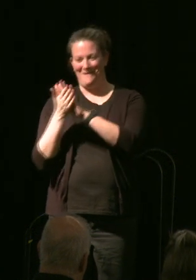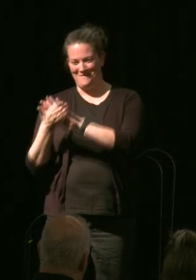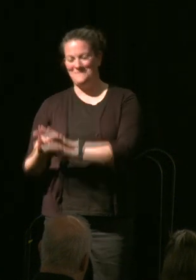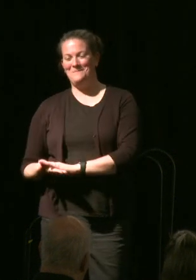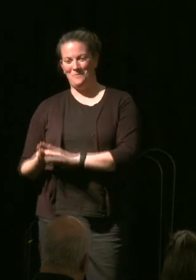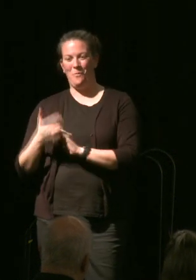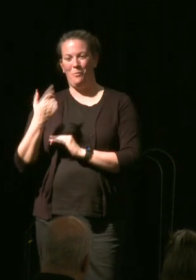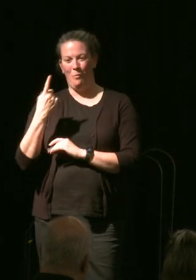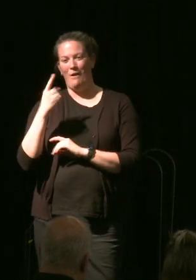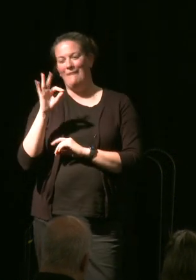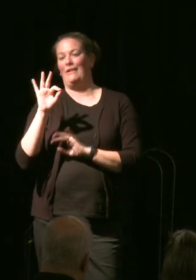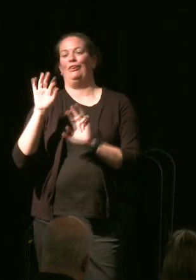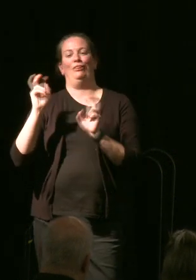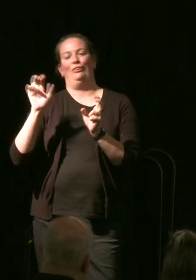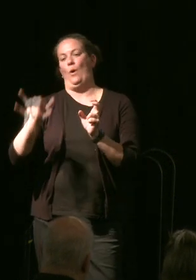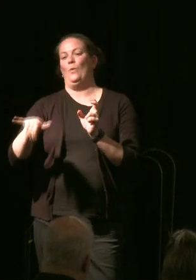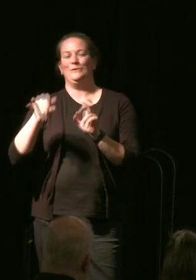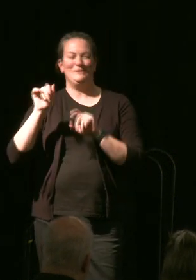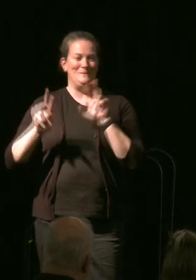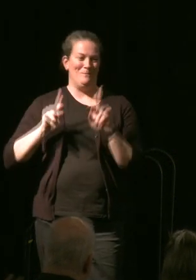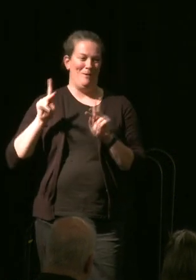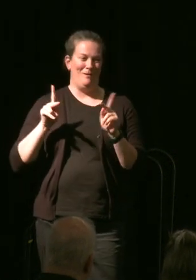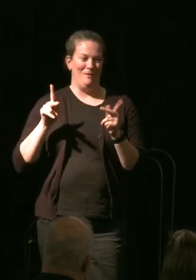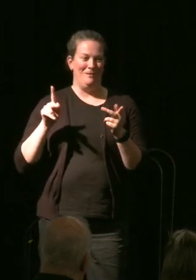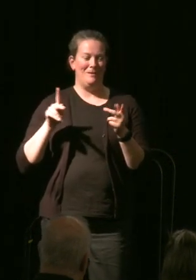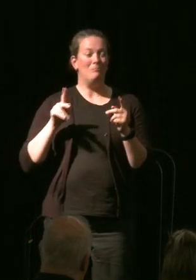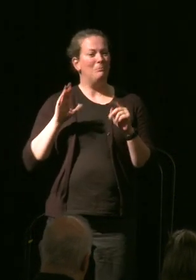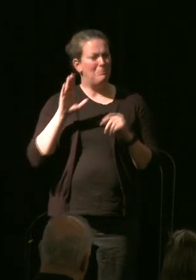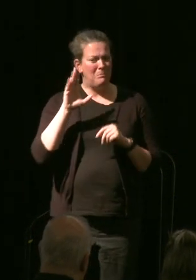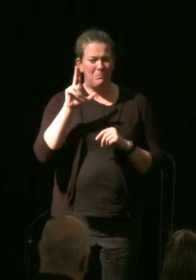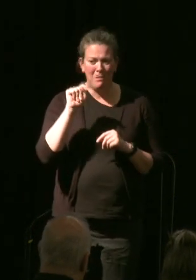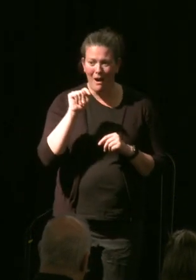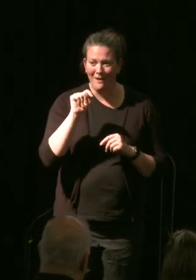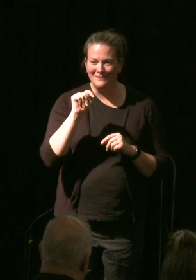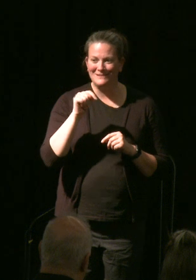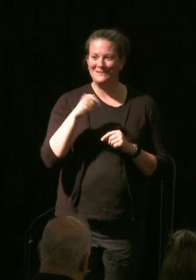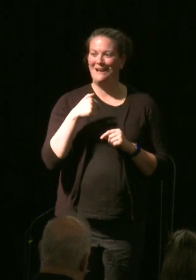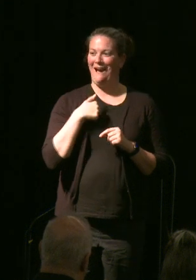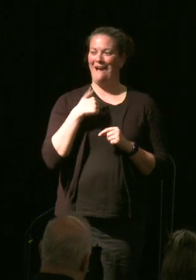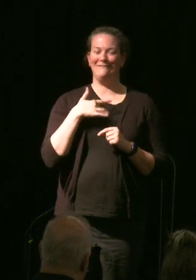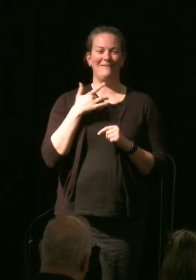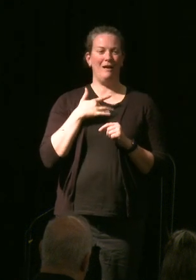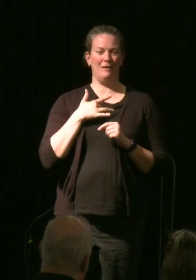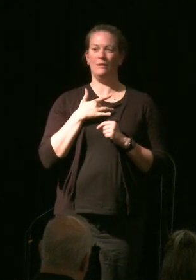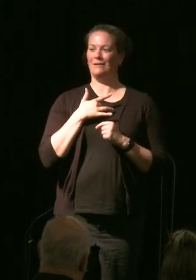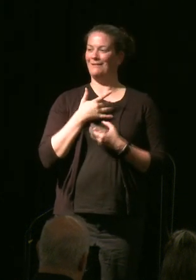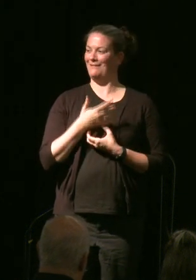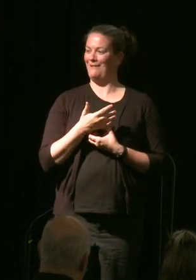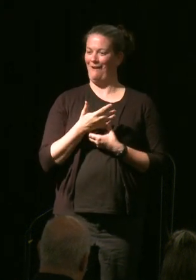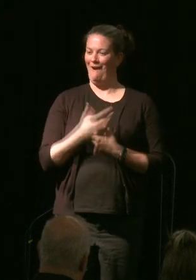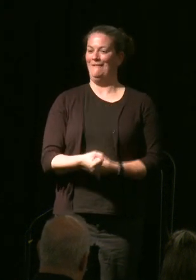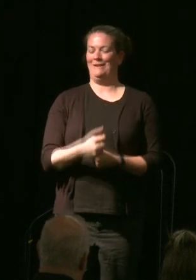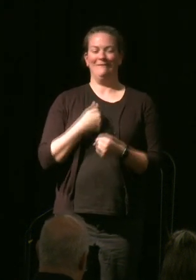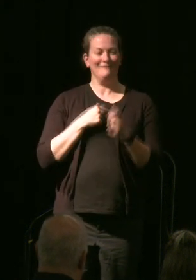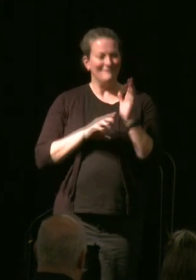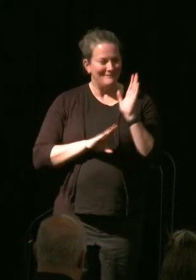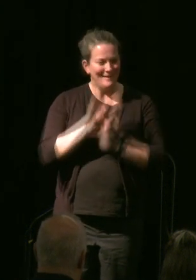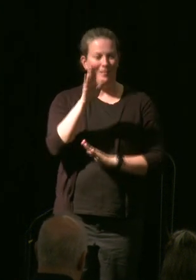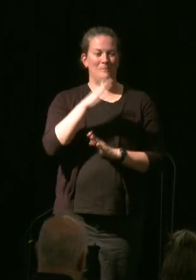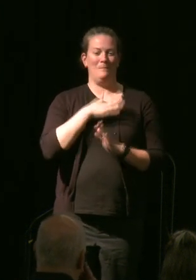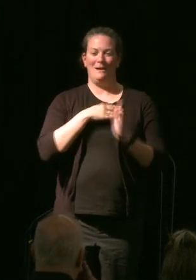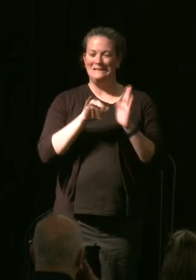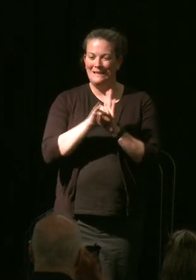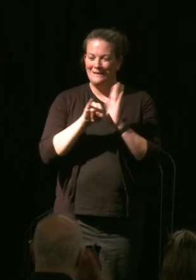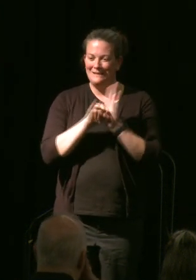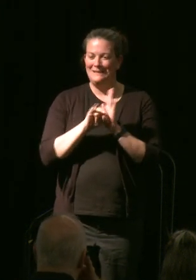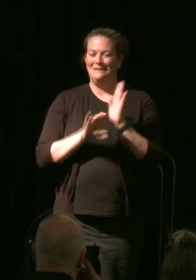like, this is where my confidence and my sense of self and my identity really started to blossom and